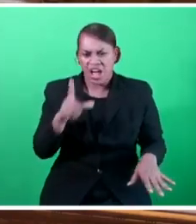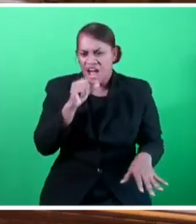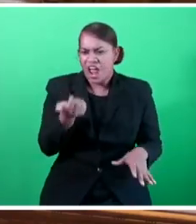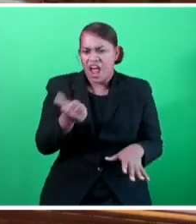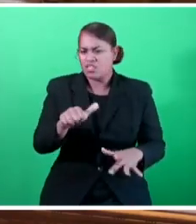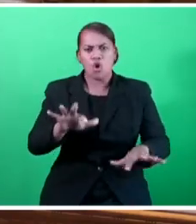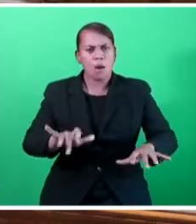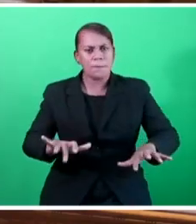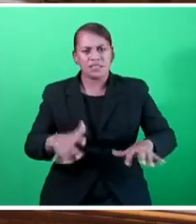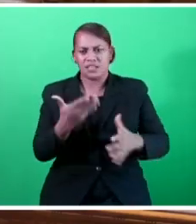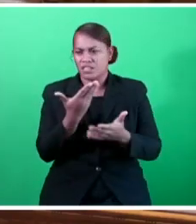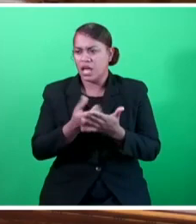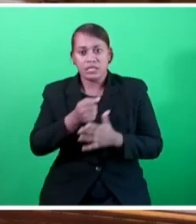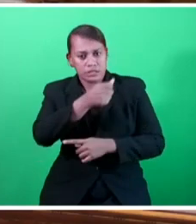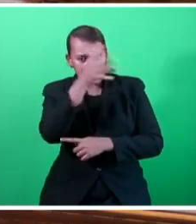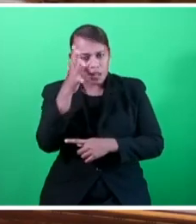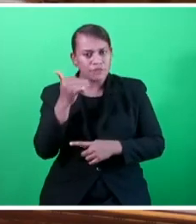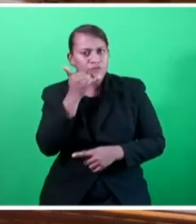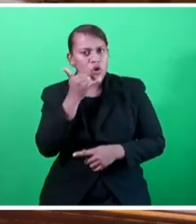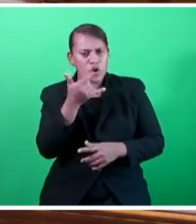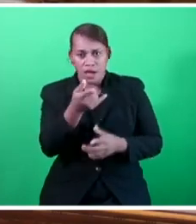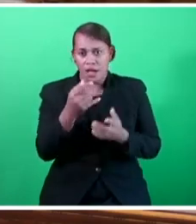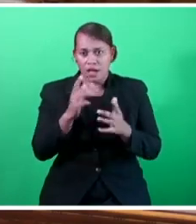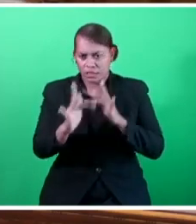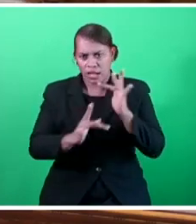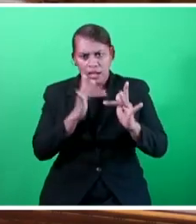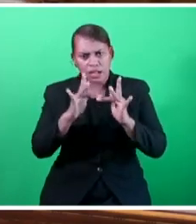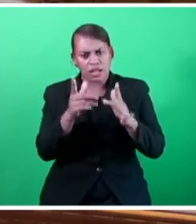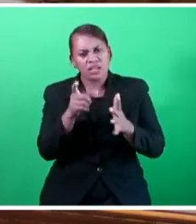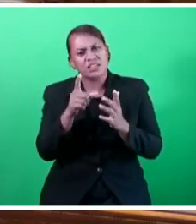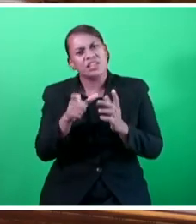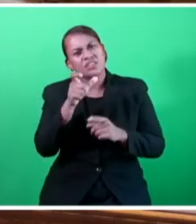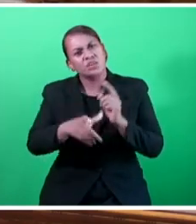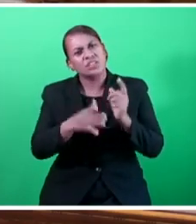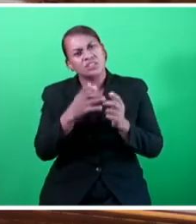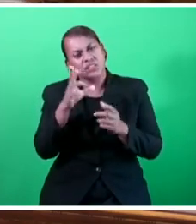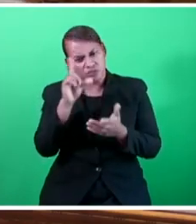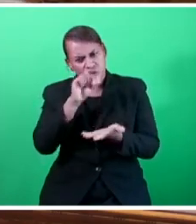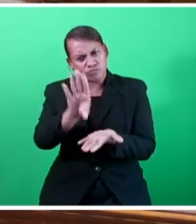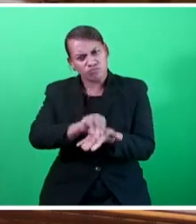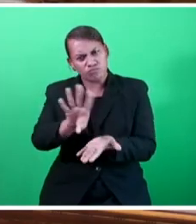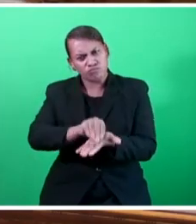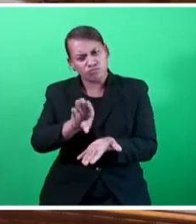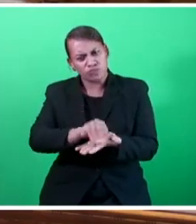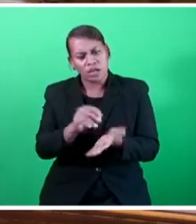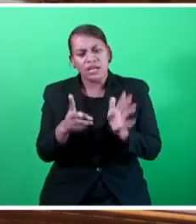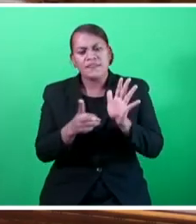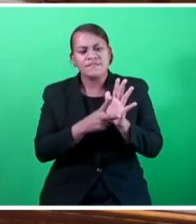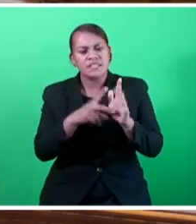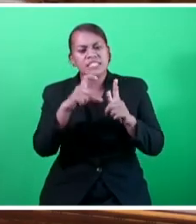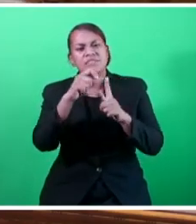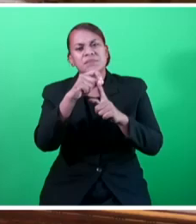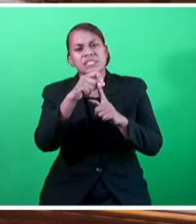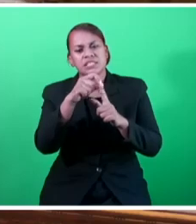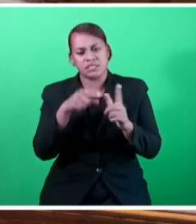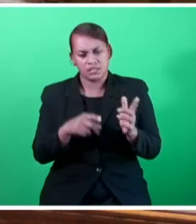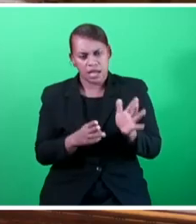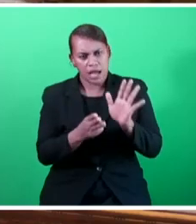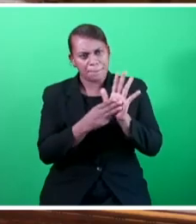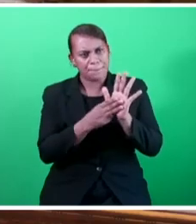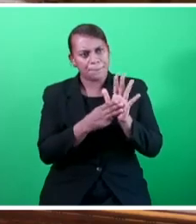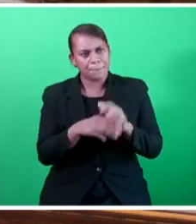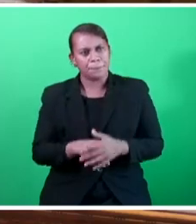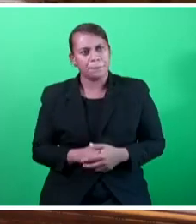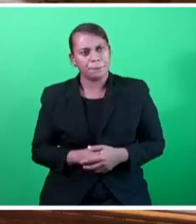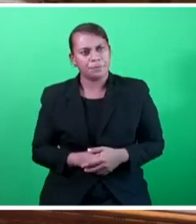internet, in just 5 minutes, a person can download a VPN, virtual private network, to change